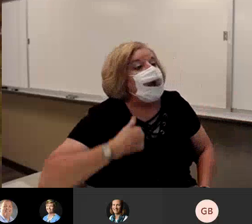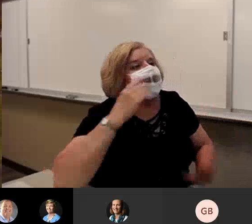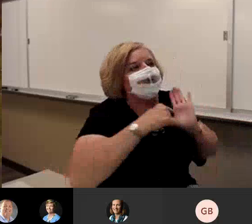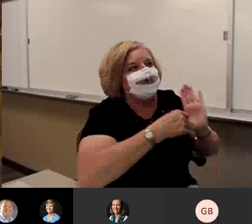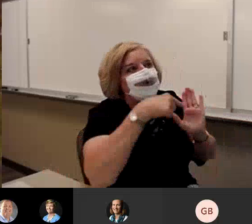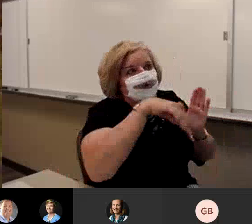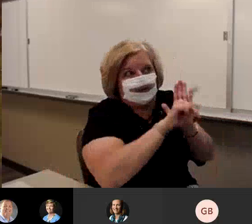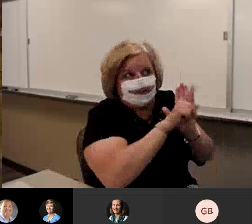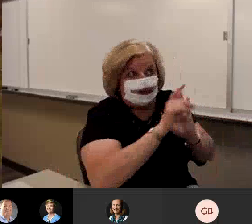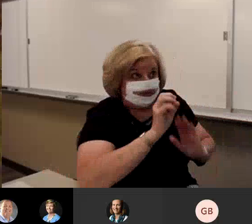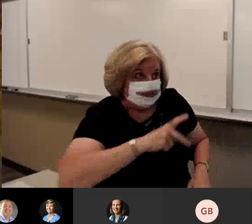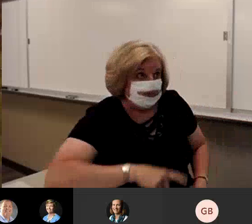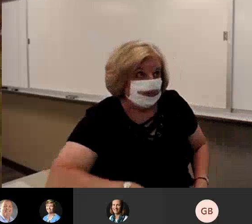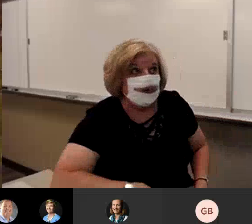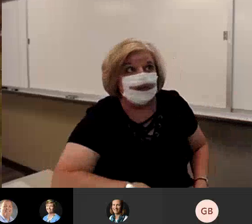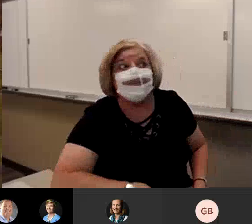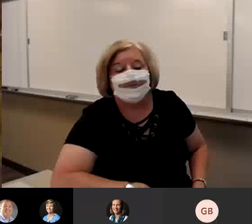show that here in a minute.